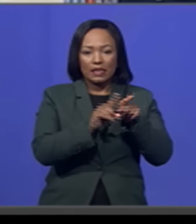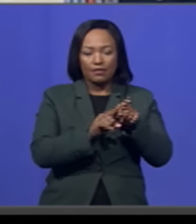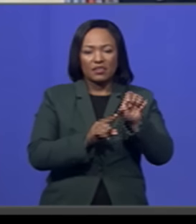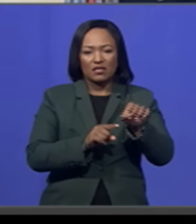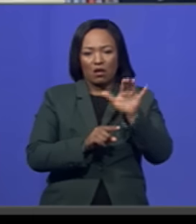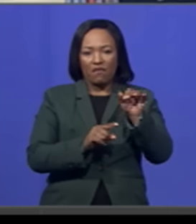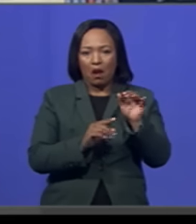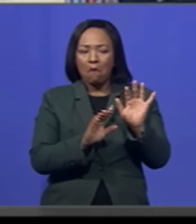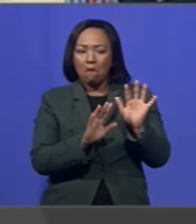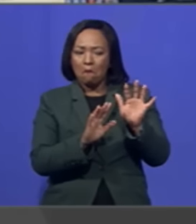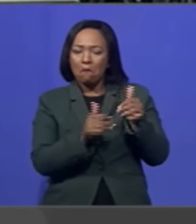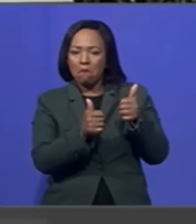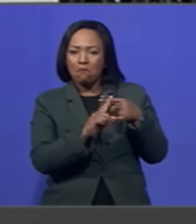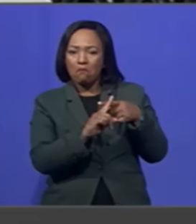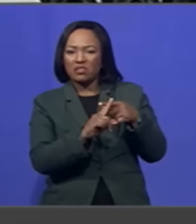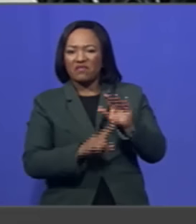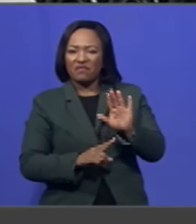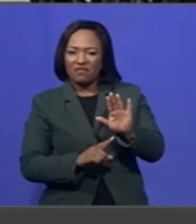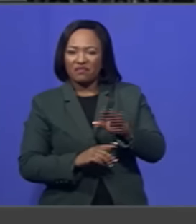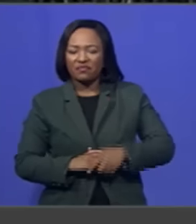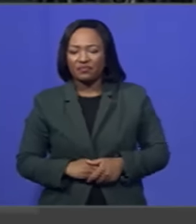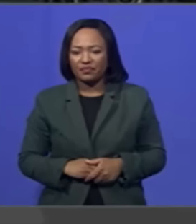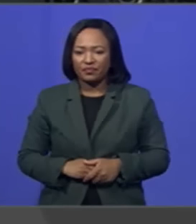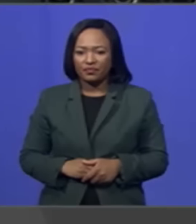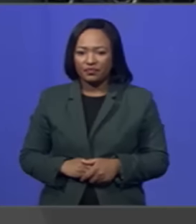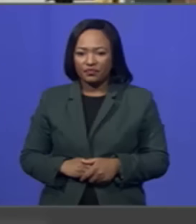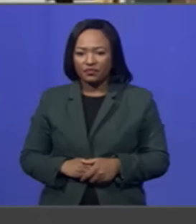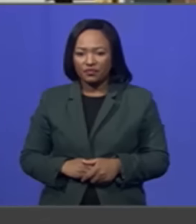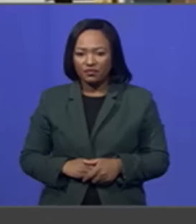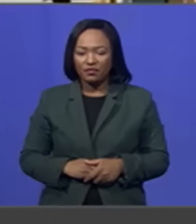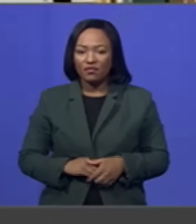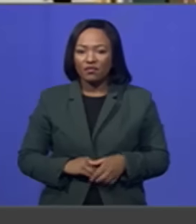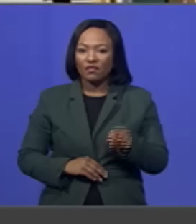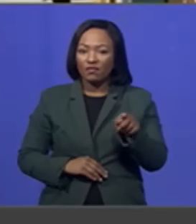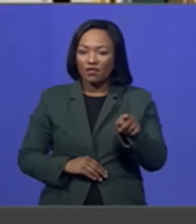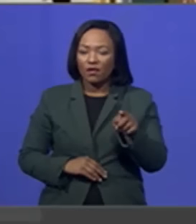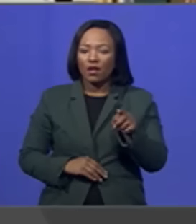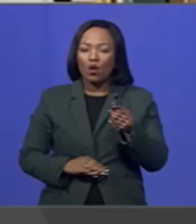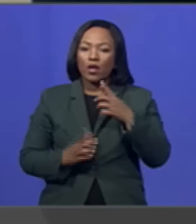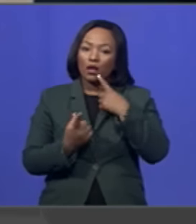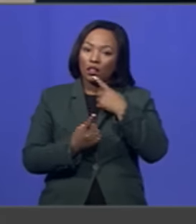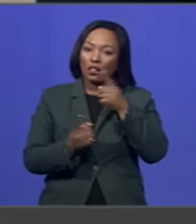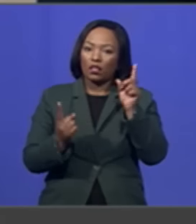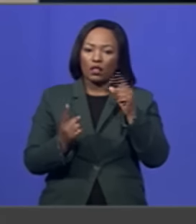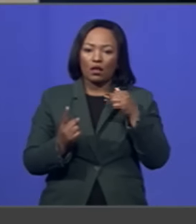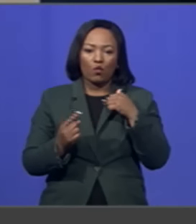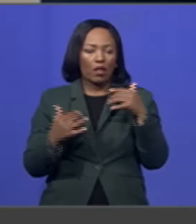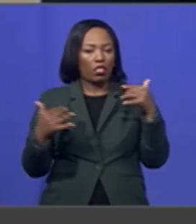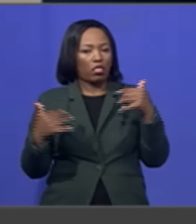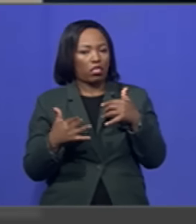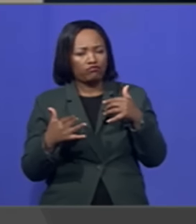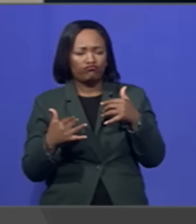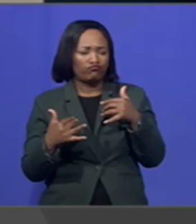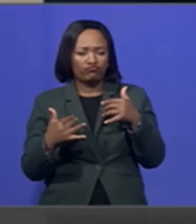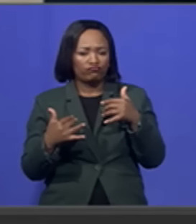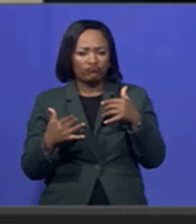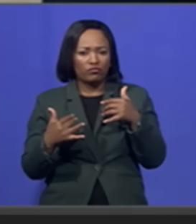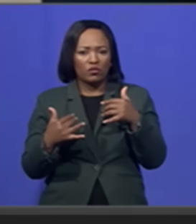decision by Fitch to upgrade South Africa's foreign debt really didn't come as a surprise because they indicated previously that there's a likelihood of an